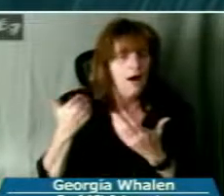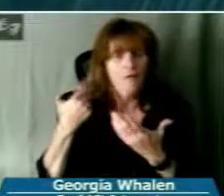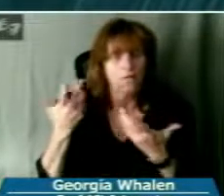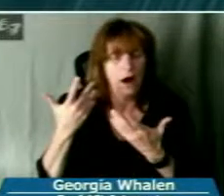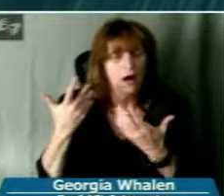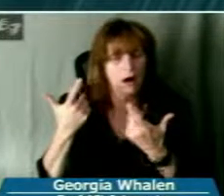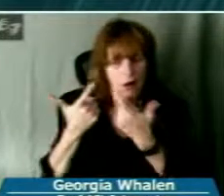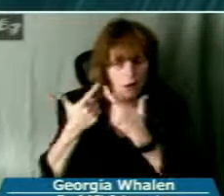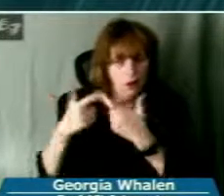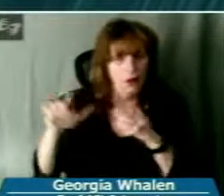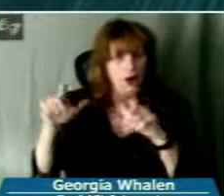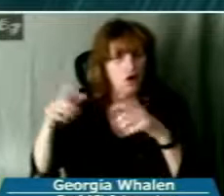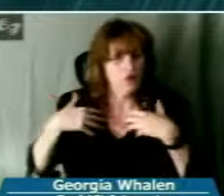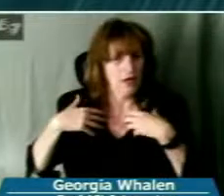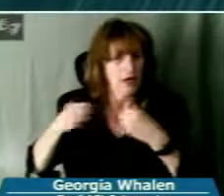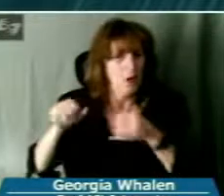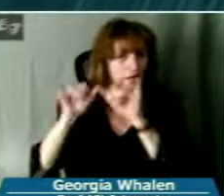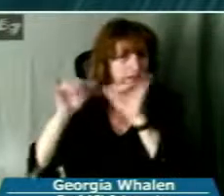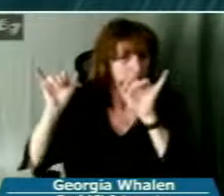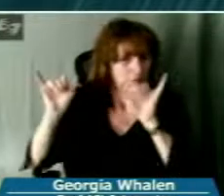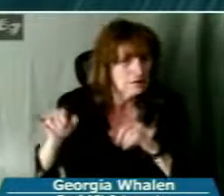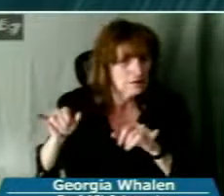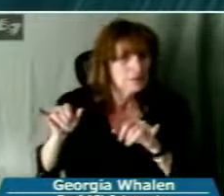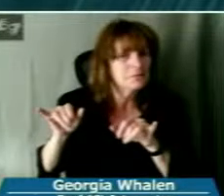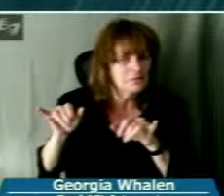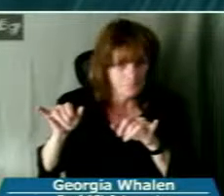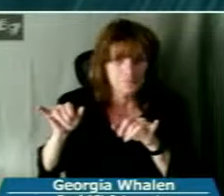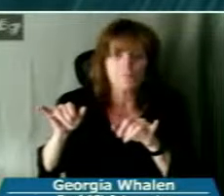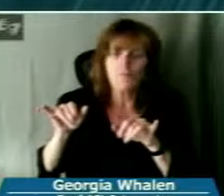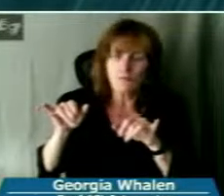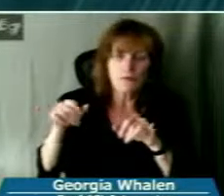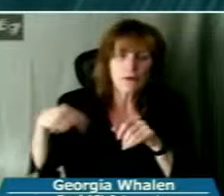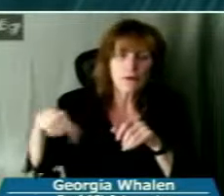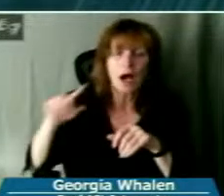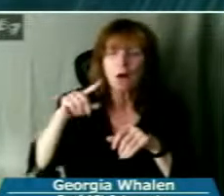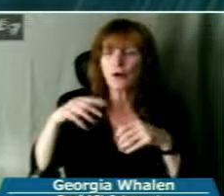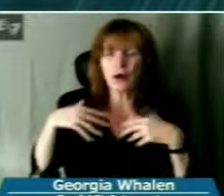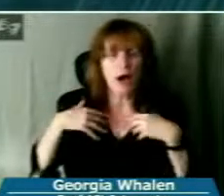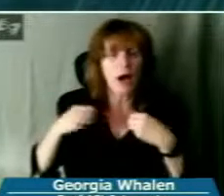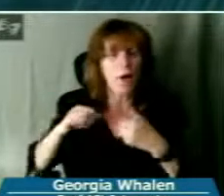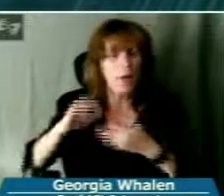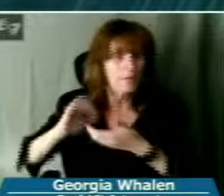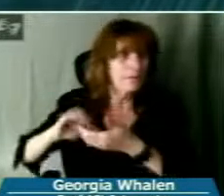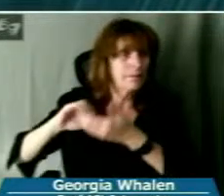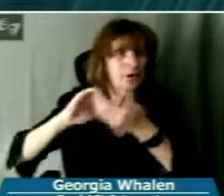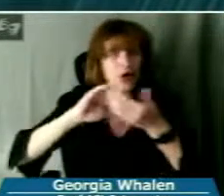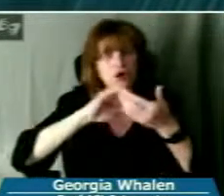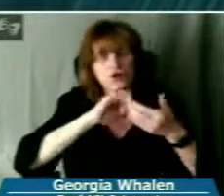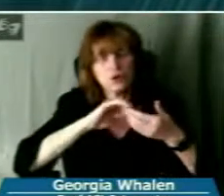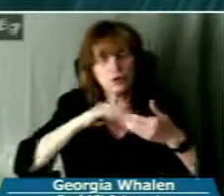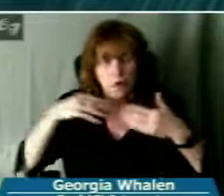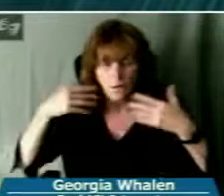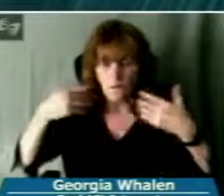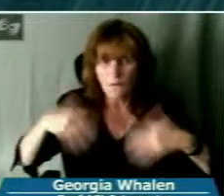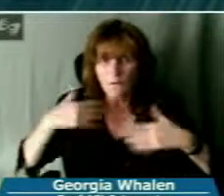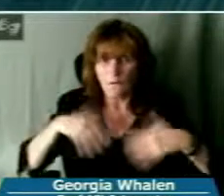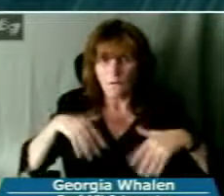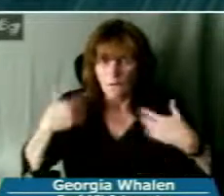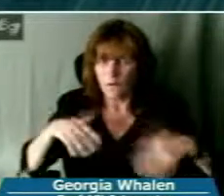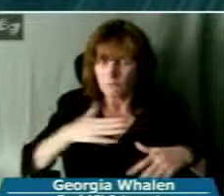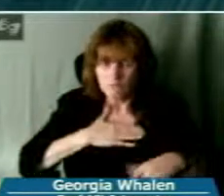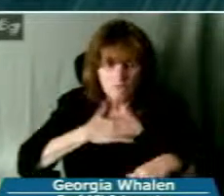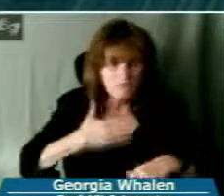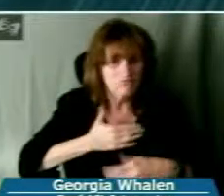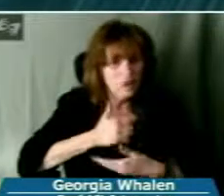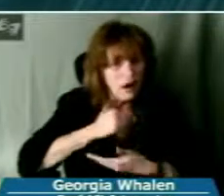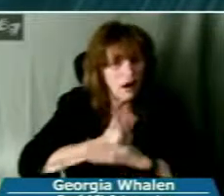of resources. And my colleagues have been just fantastic about stepping up to the plate and being flexible and working in these new areas. You know, we